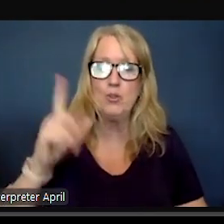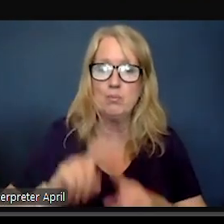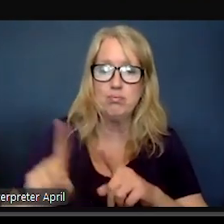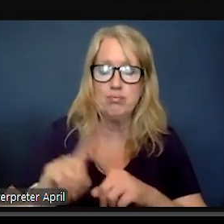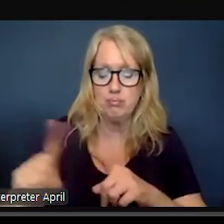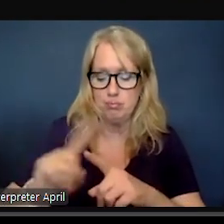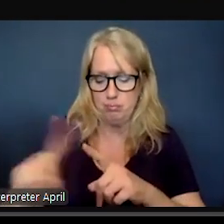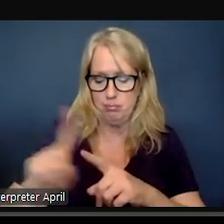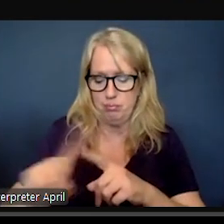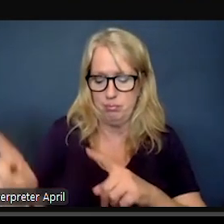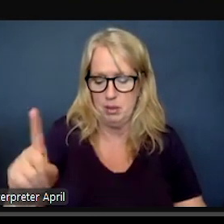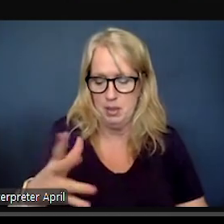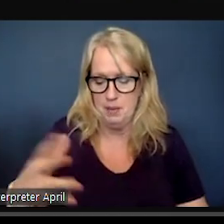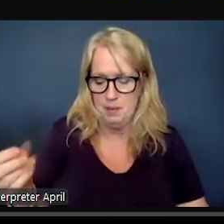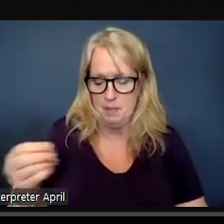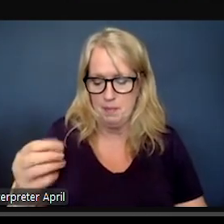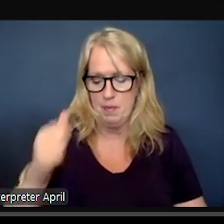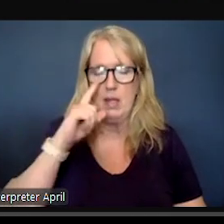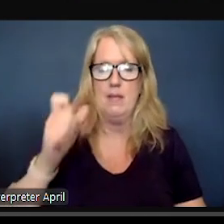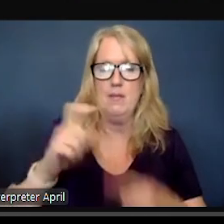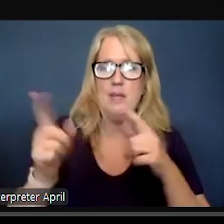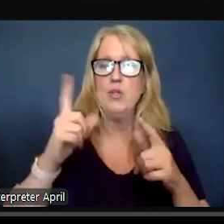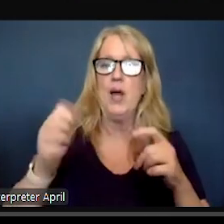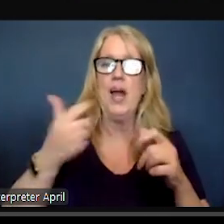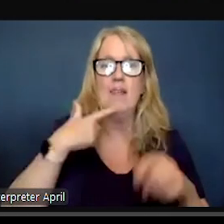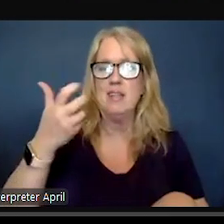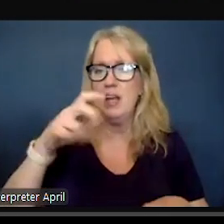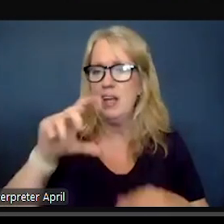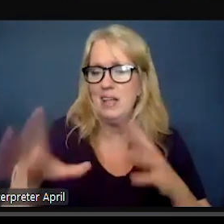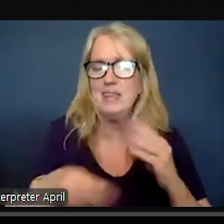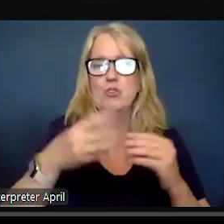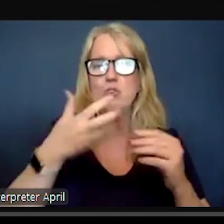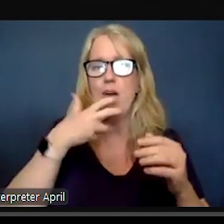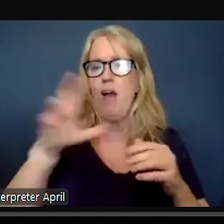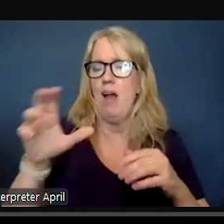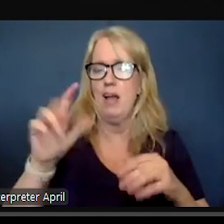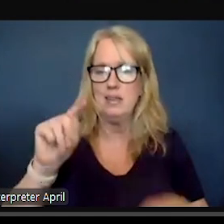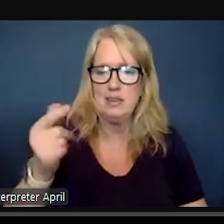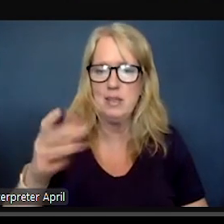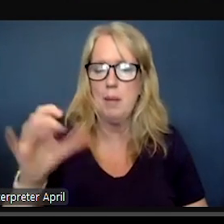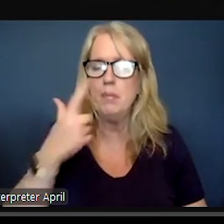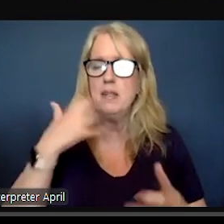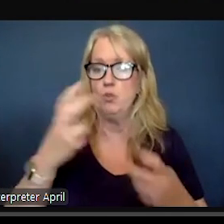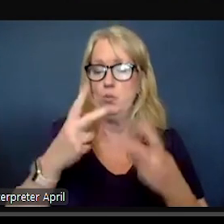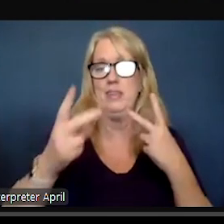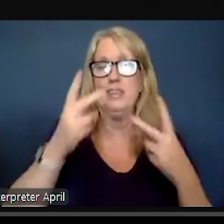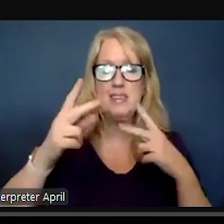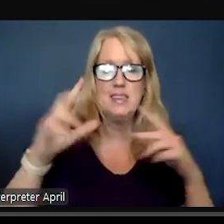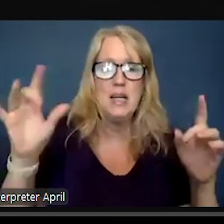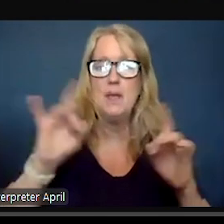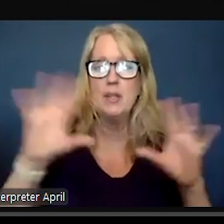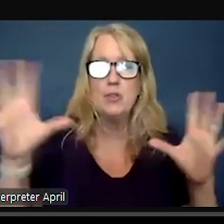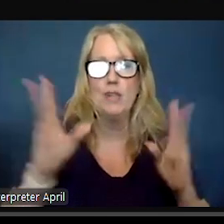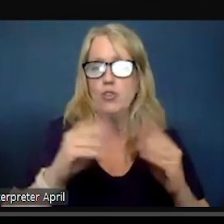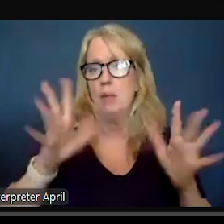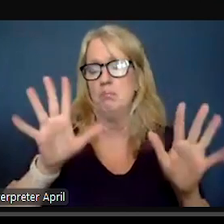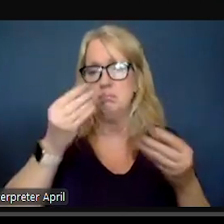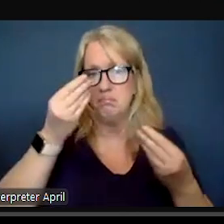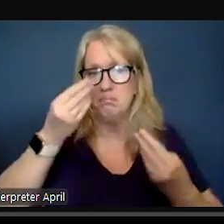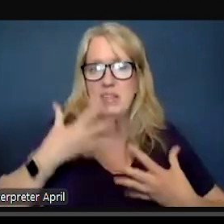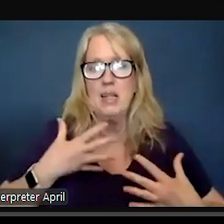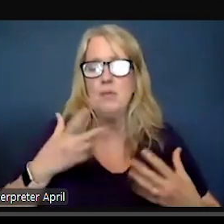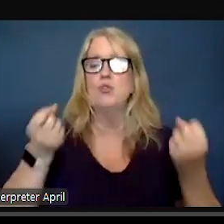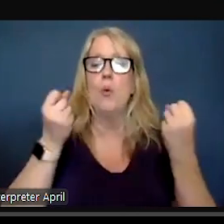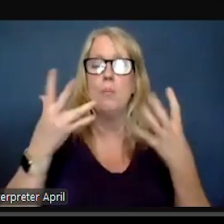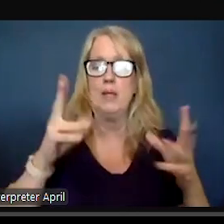So if you've got an additional hot topic, something you'd like to see at the Crisis Jam, please let us know. And many